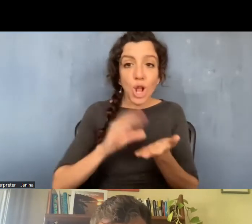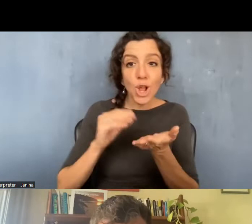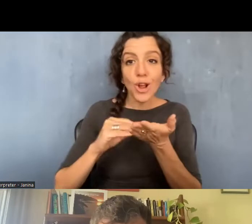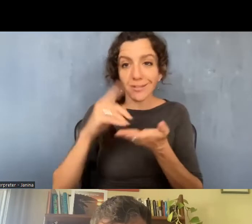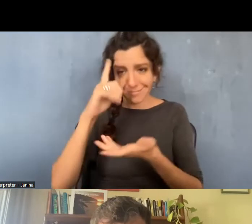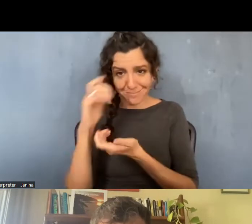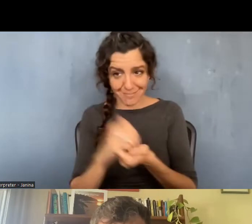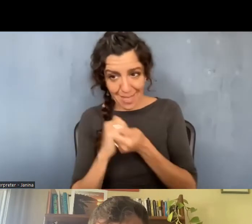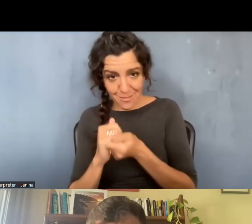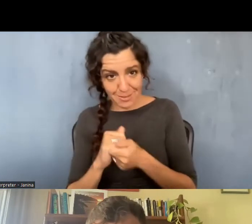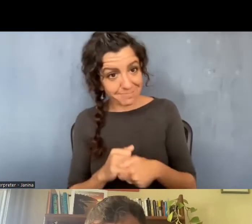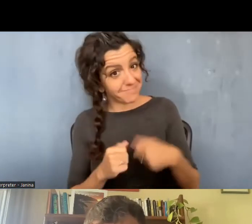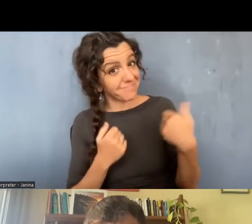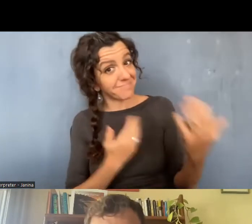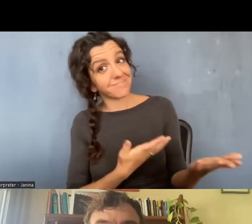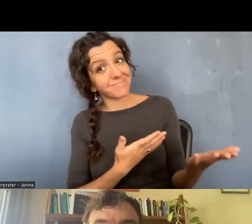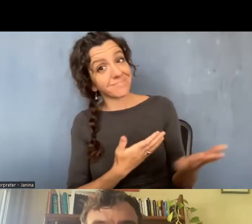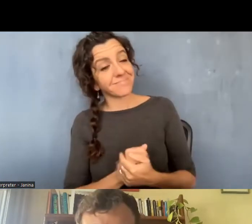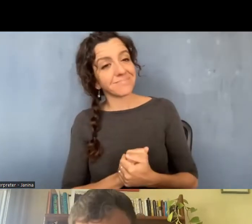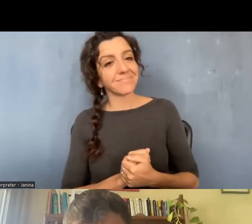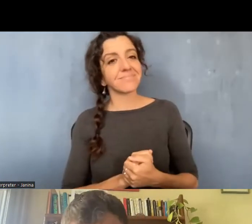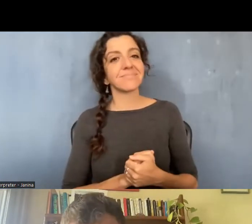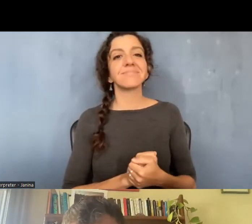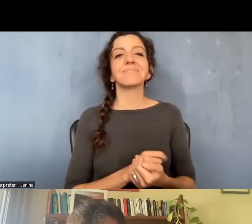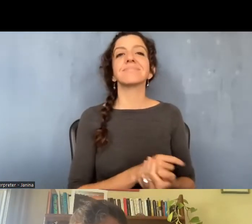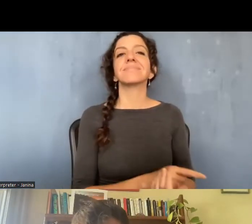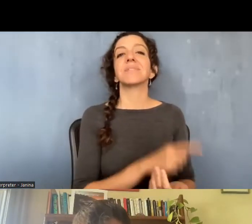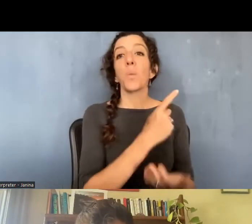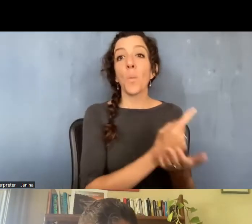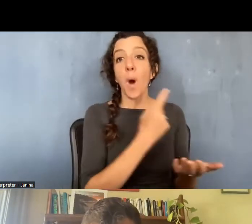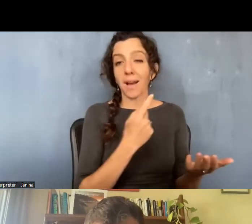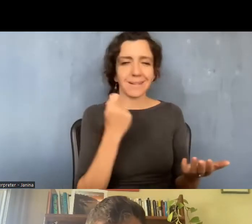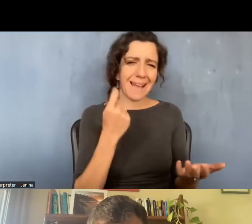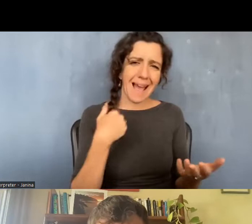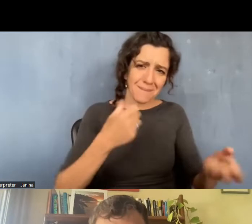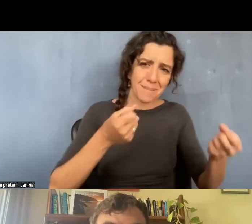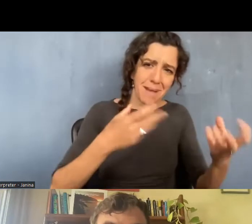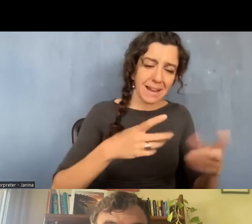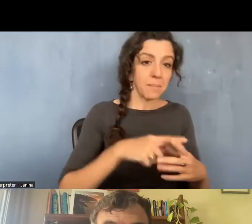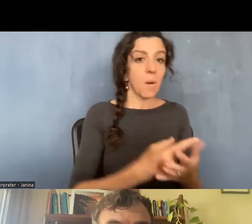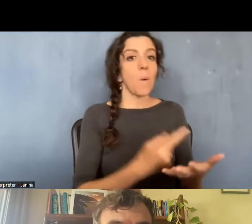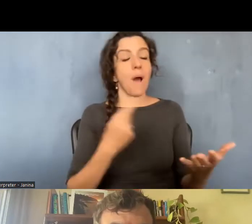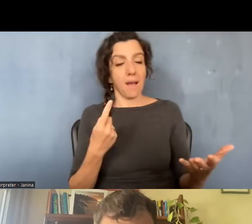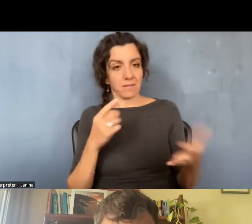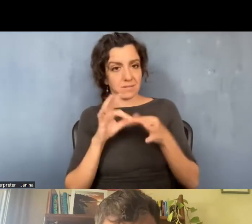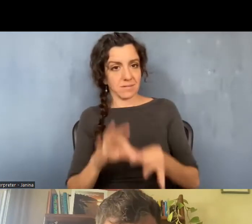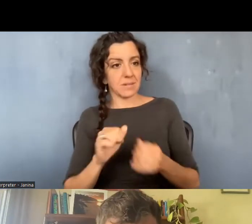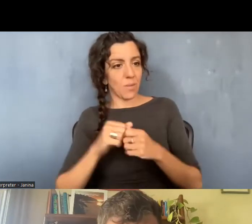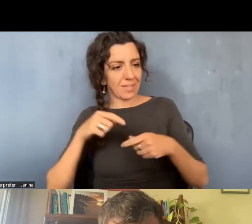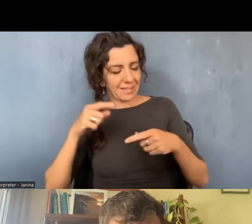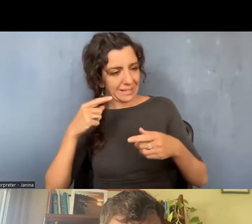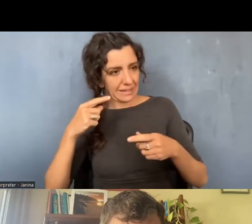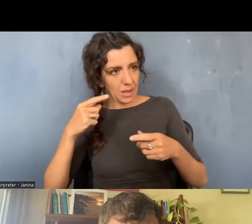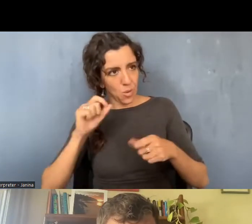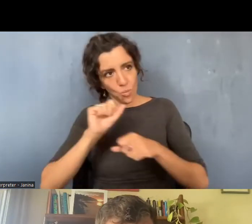collaborate. This idea, one of many, emerged during a discussion around workforce concerns.